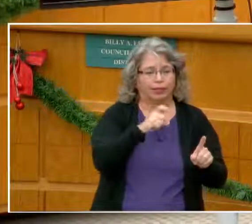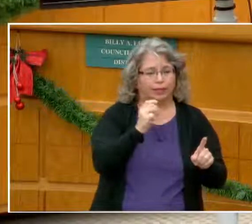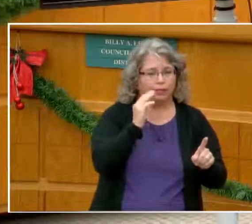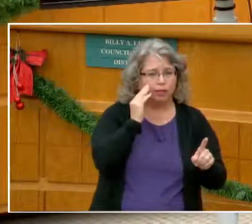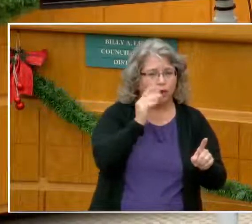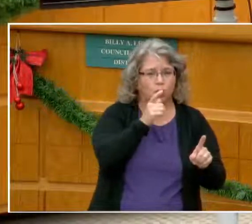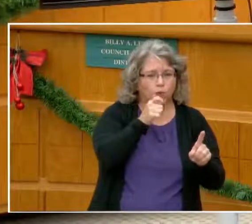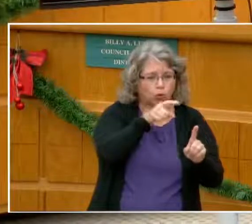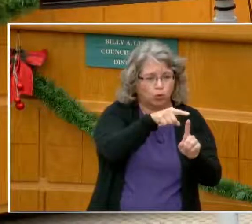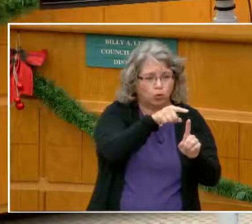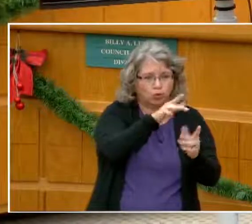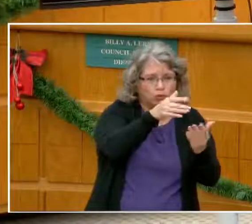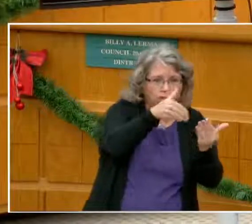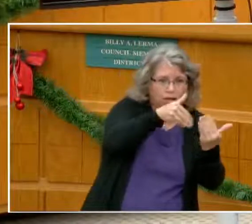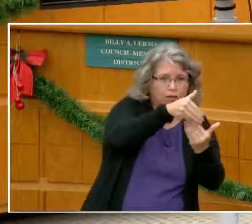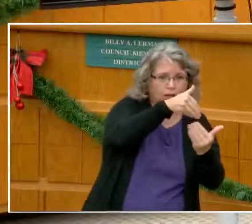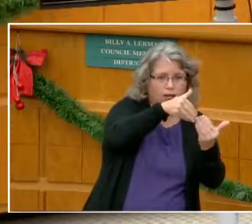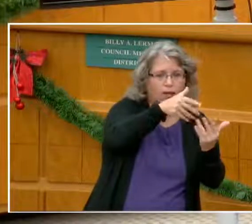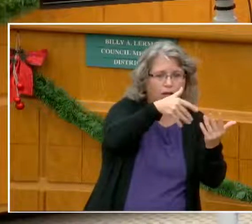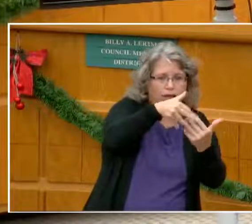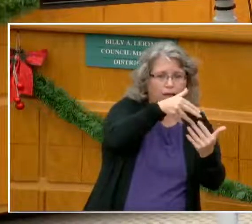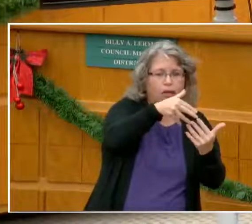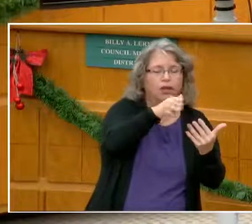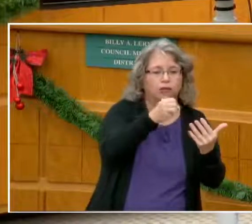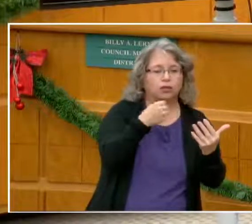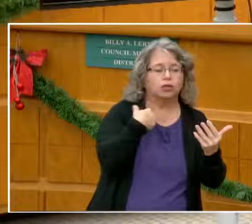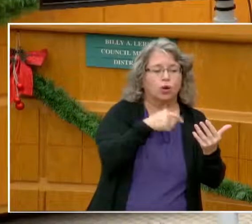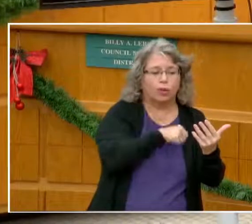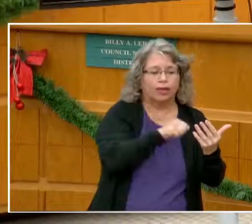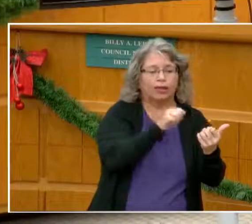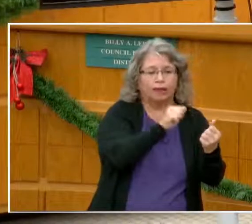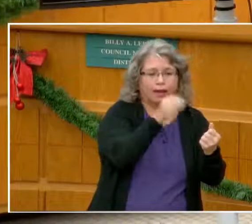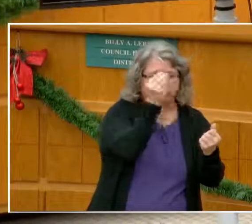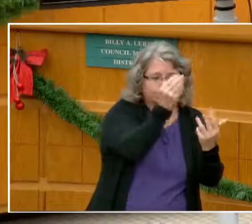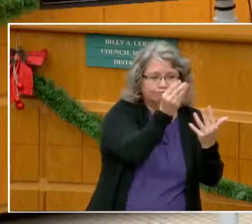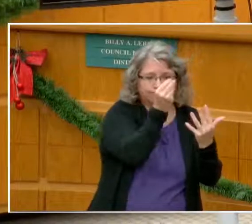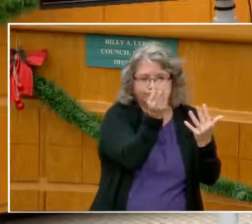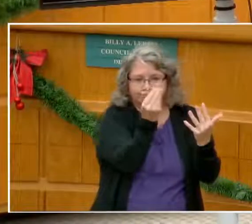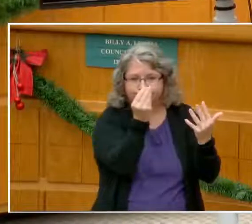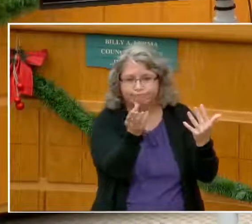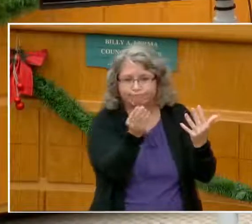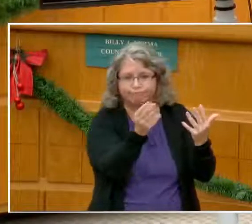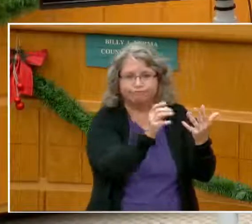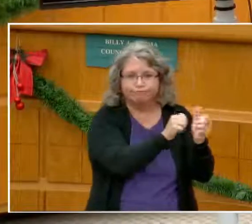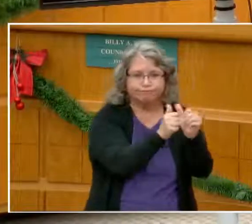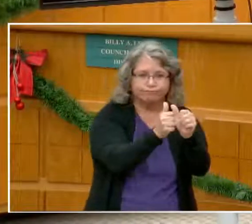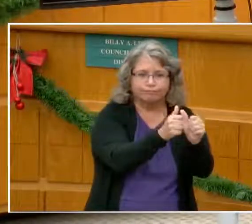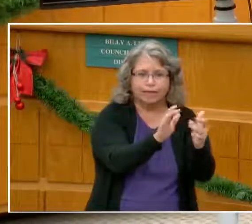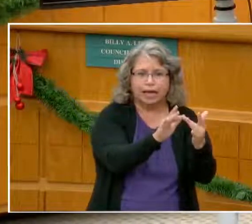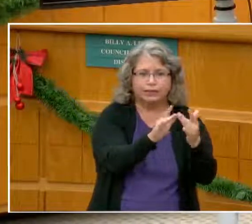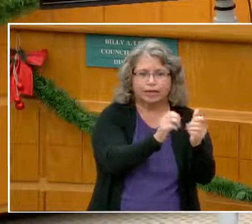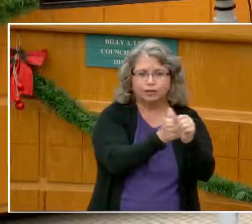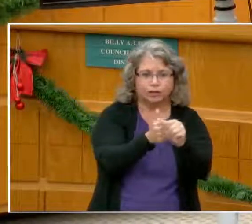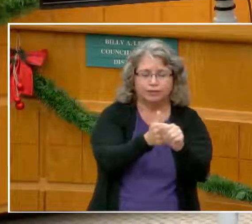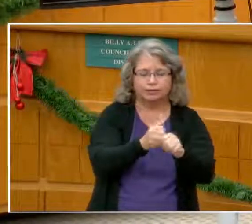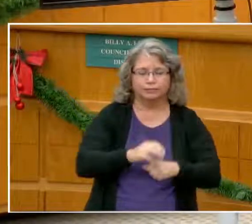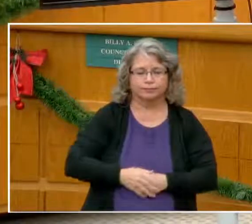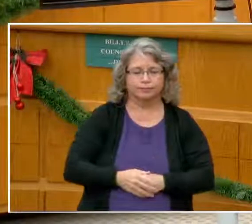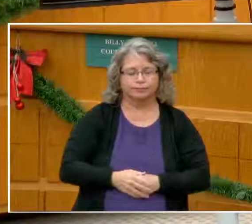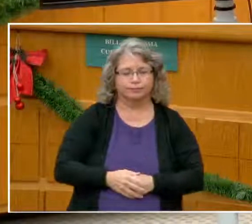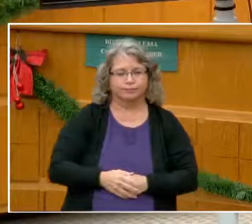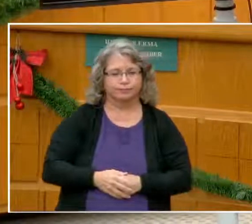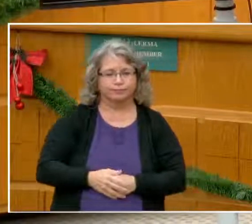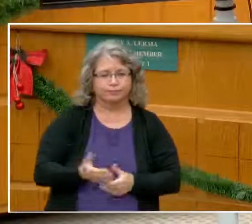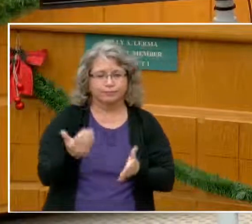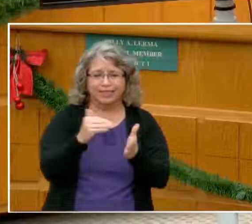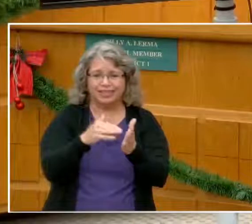important process of contact tracing. And again, I just don't know, and they don't know in public health just yet, how all